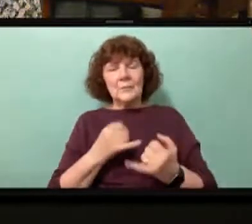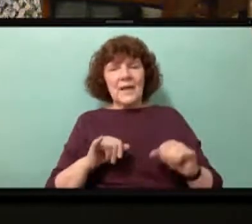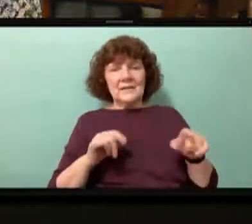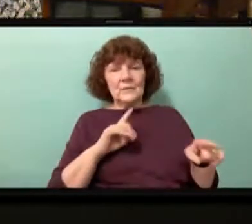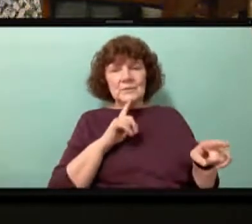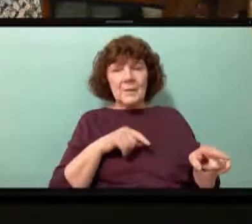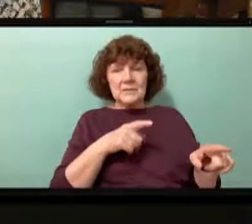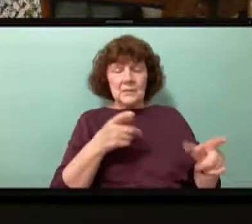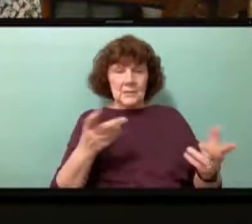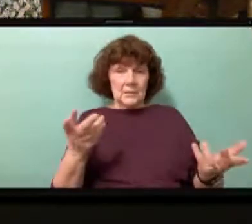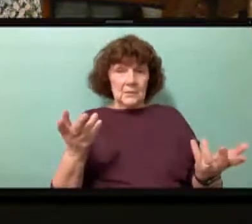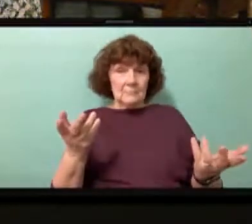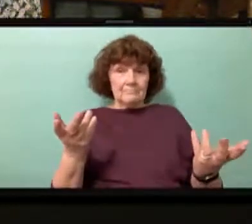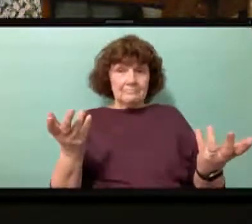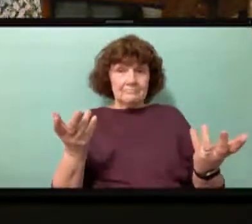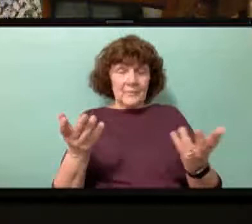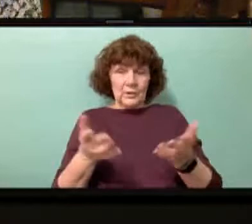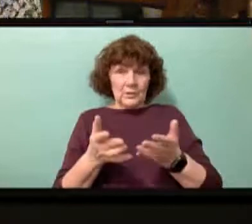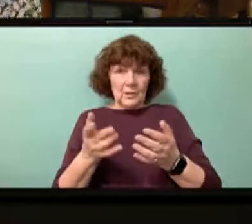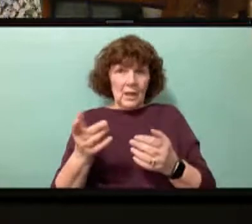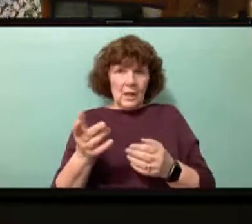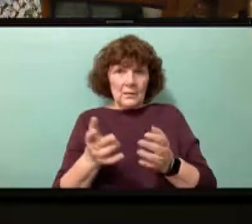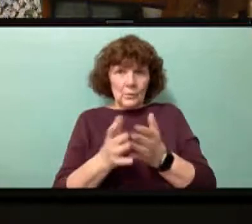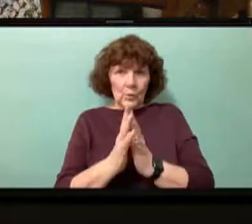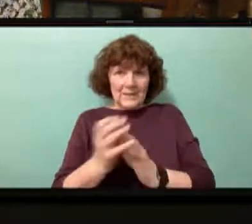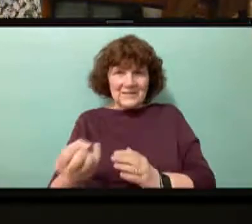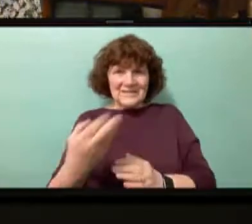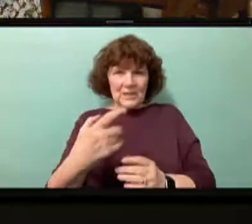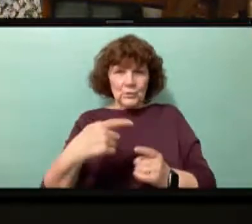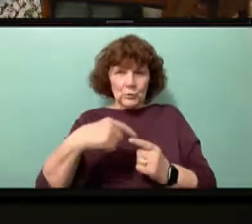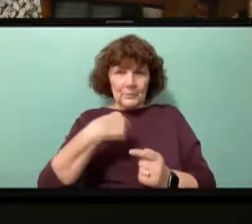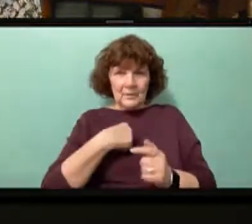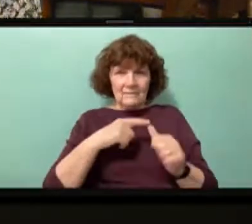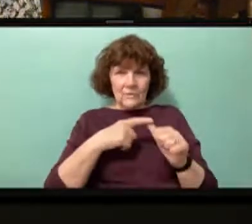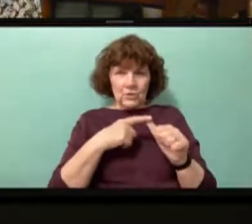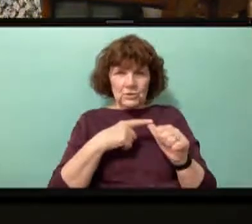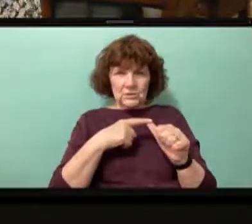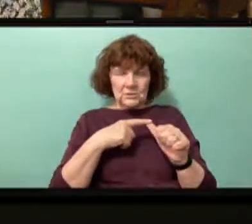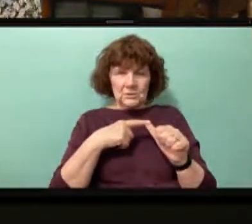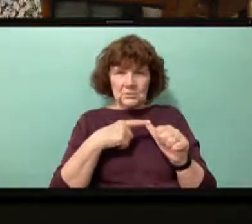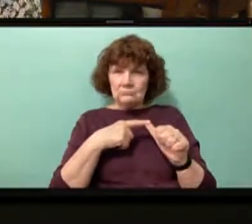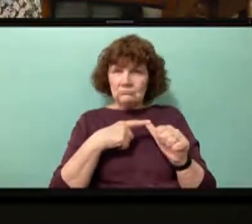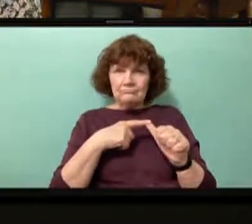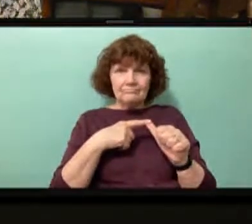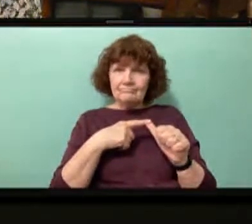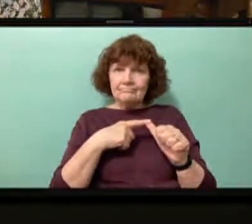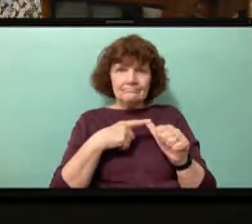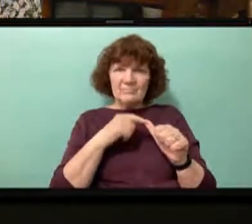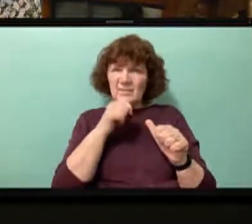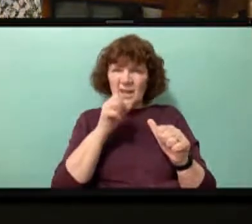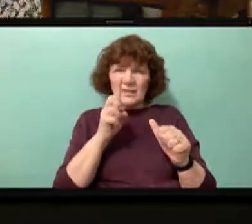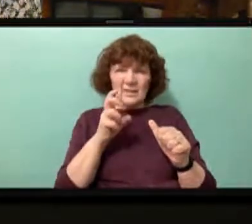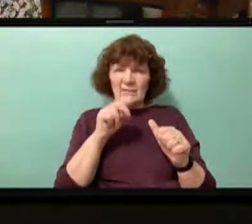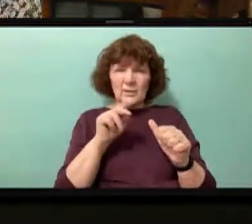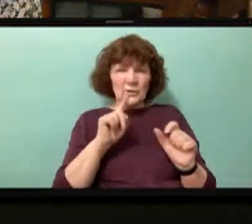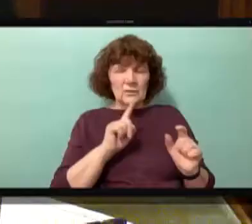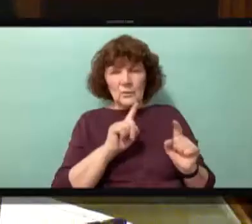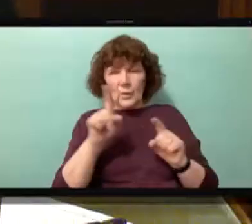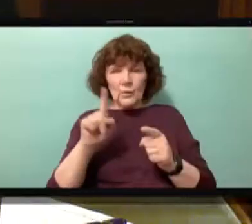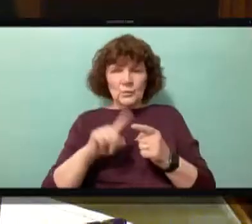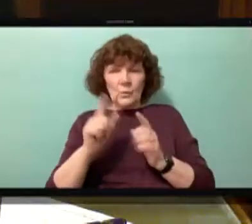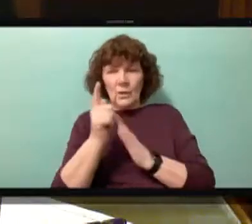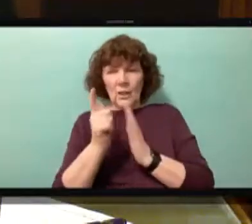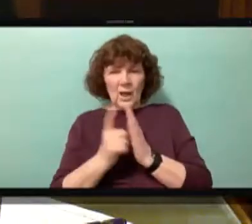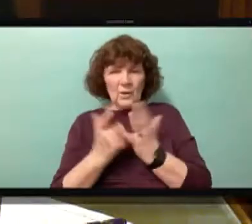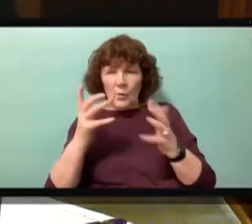requests come personally to me first, and they don't even go on to law. For law to waste their time